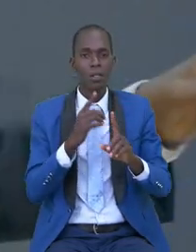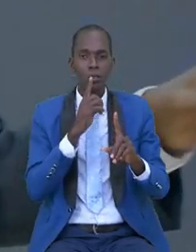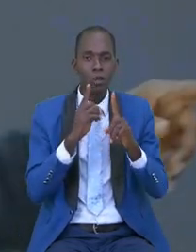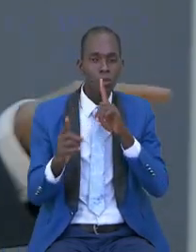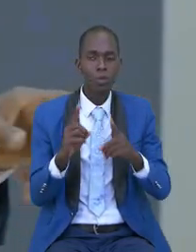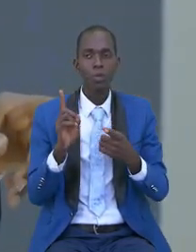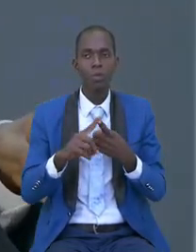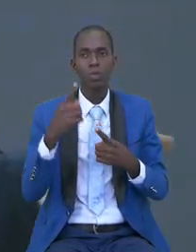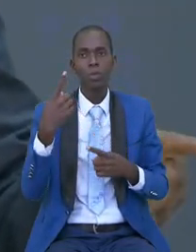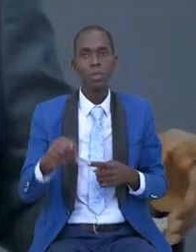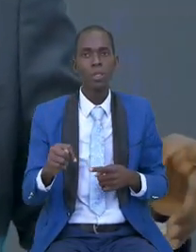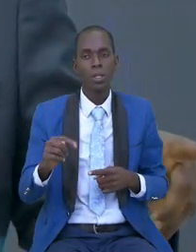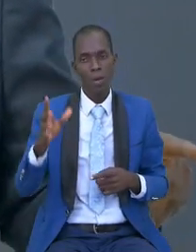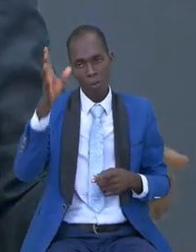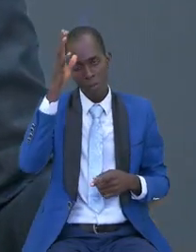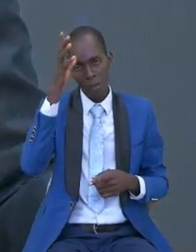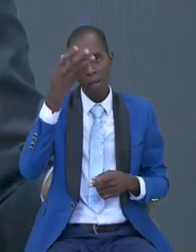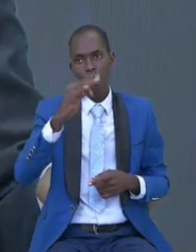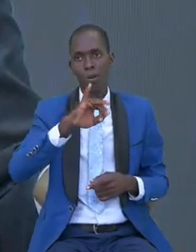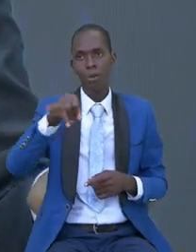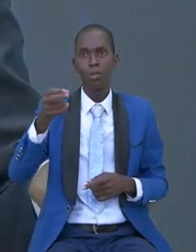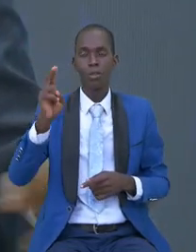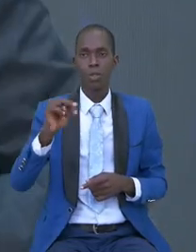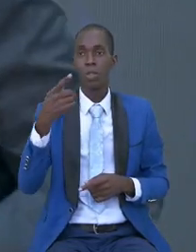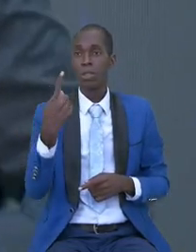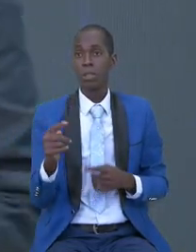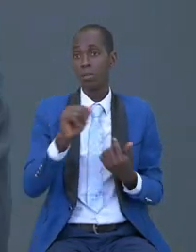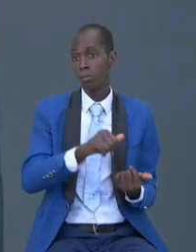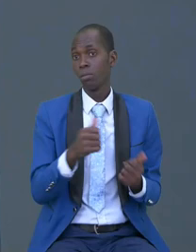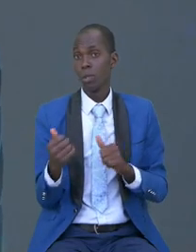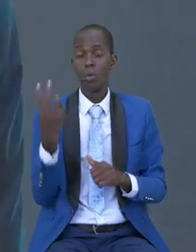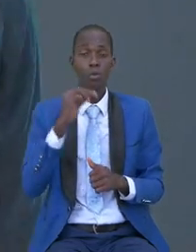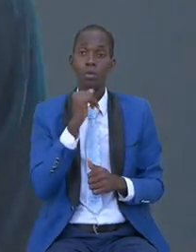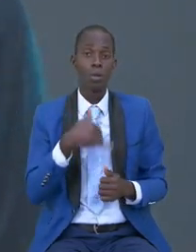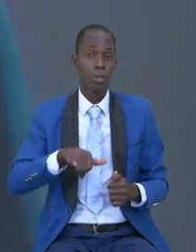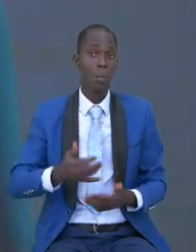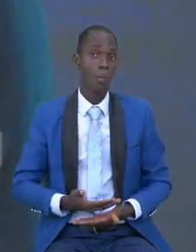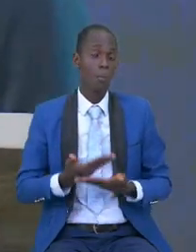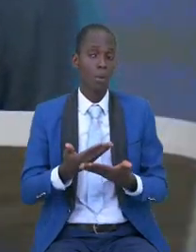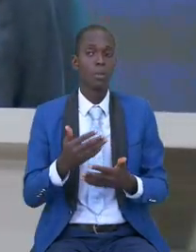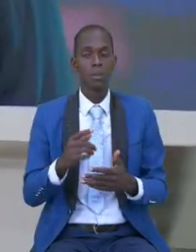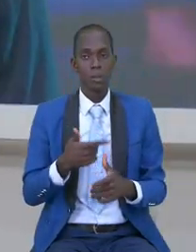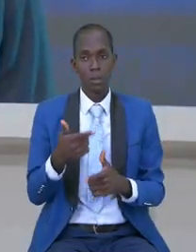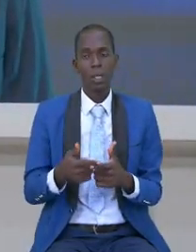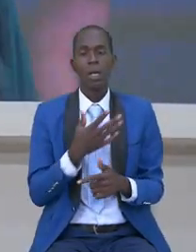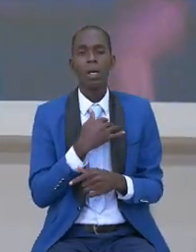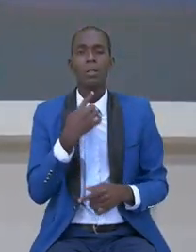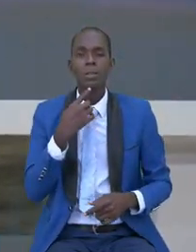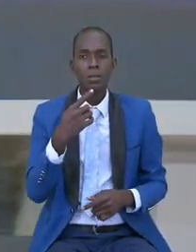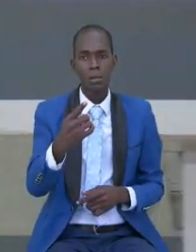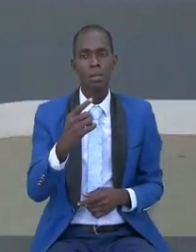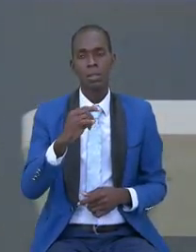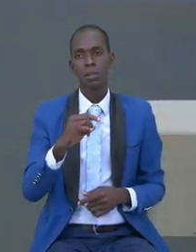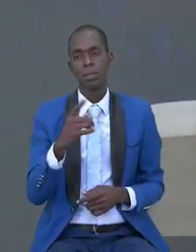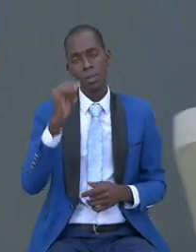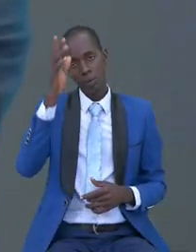father of John the Baptist. He wasn't born then, and told him what God